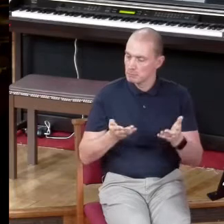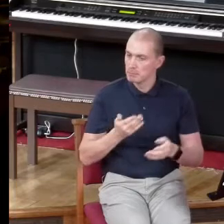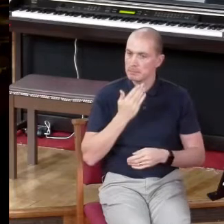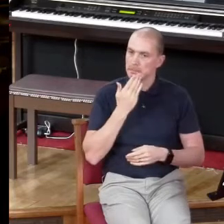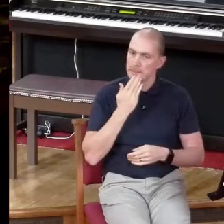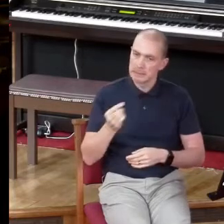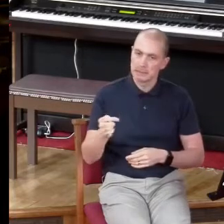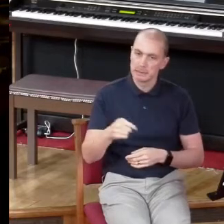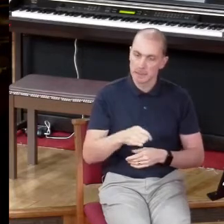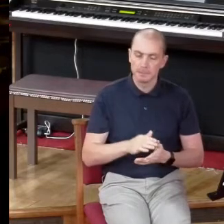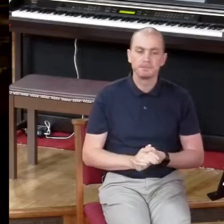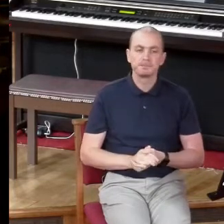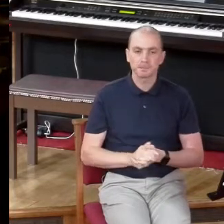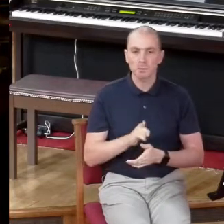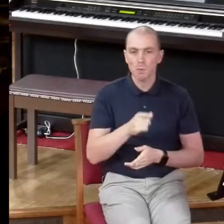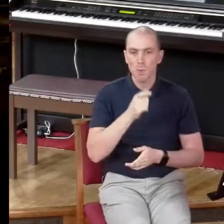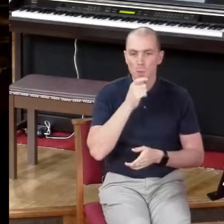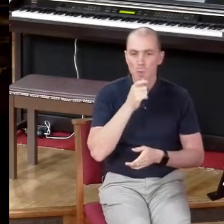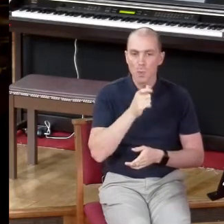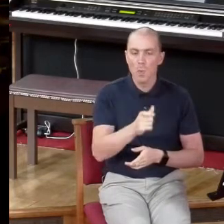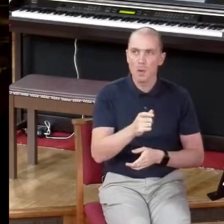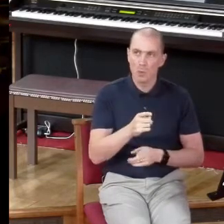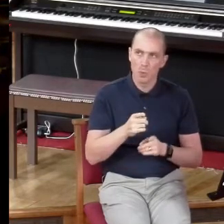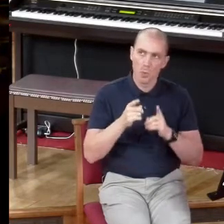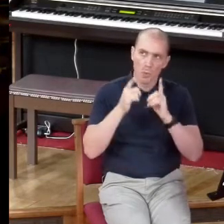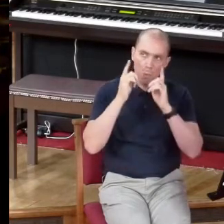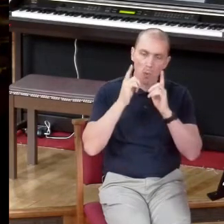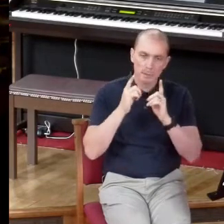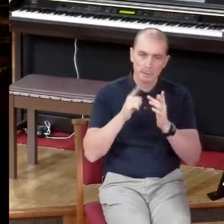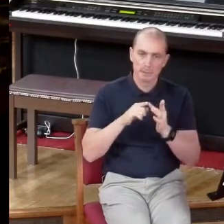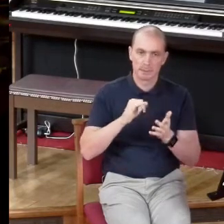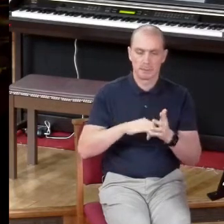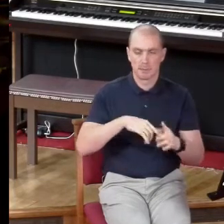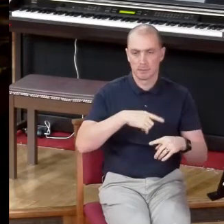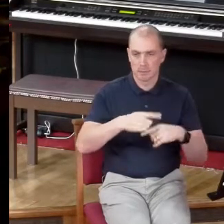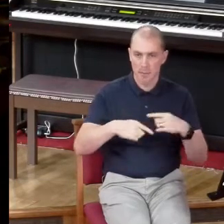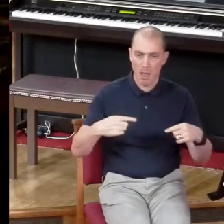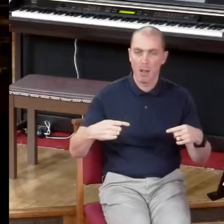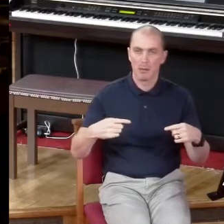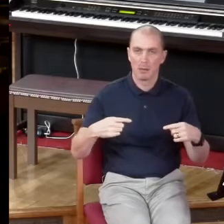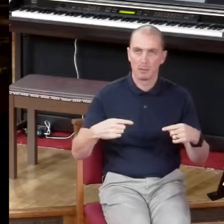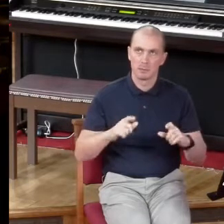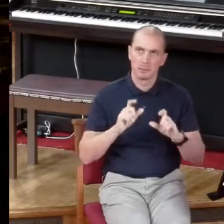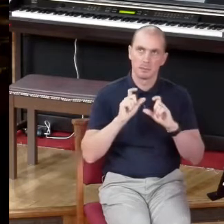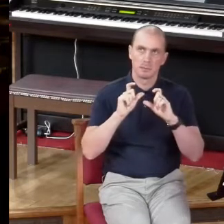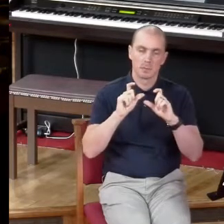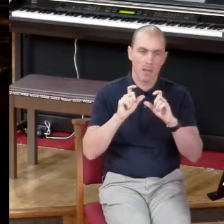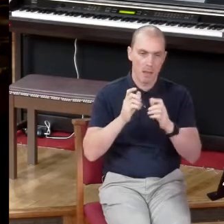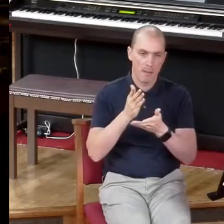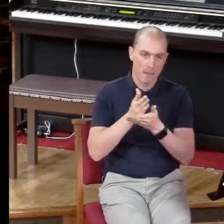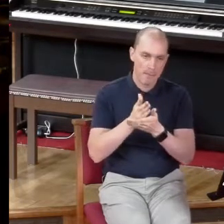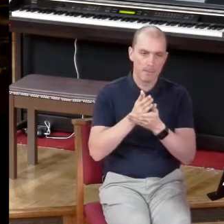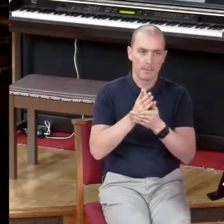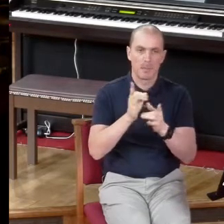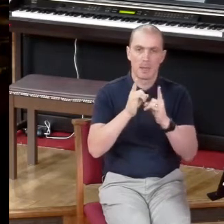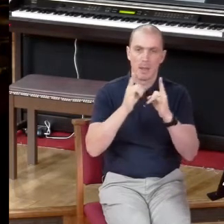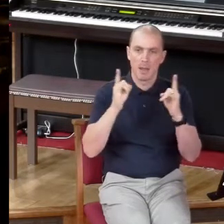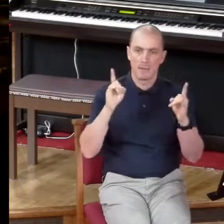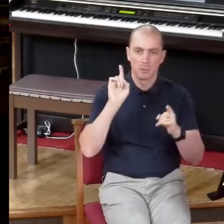Your word, O Lord, is eternal, says the psalmist. It stands firm in the heavens. Your faithfulness continues through